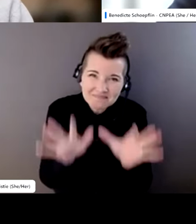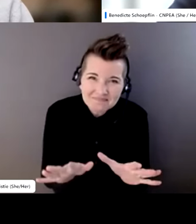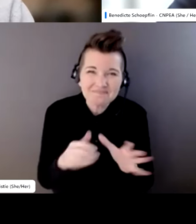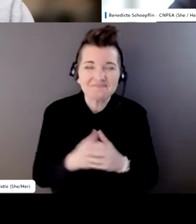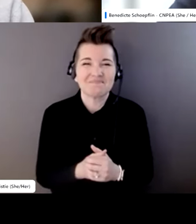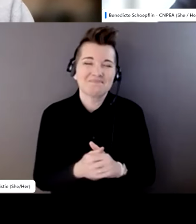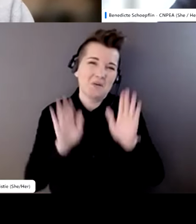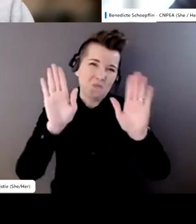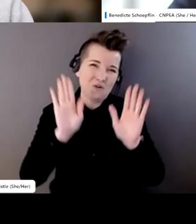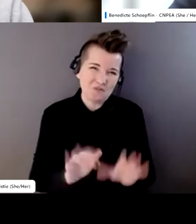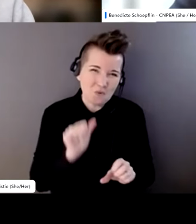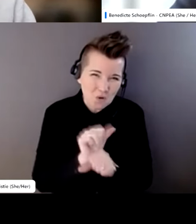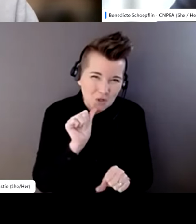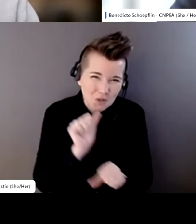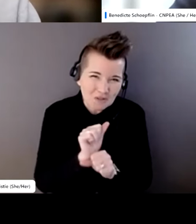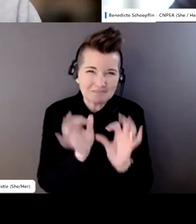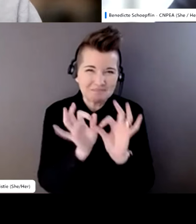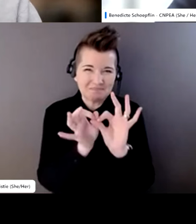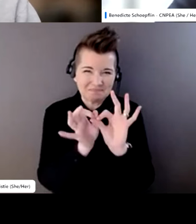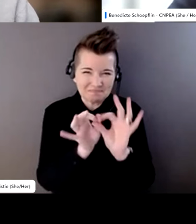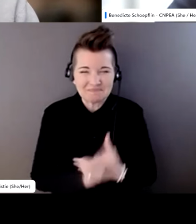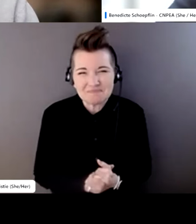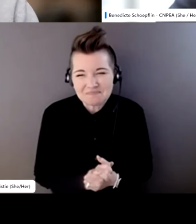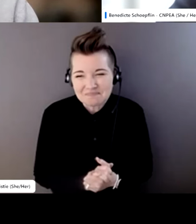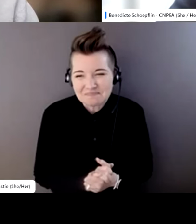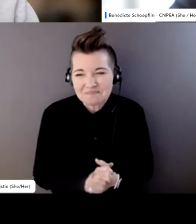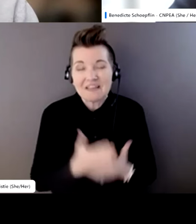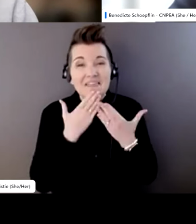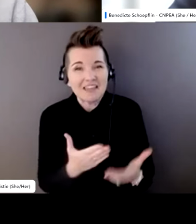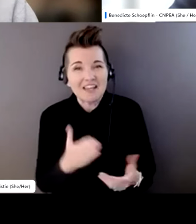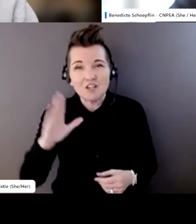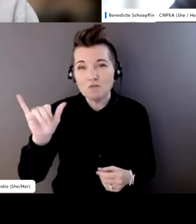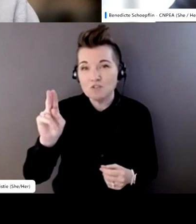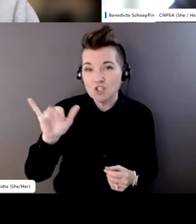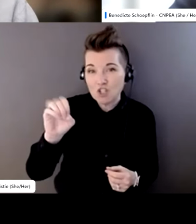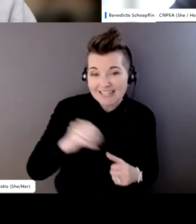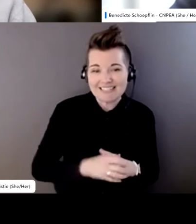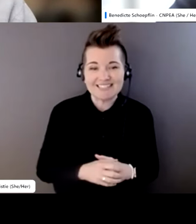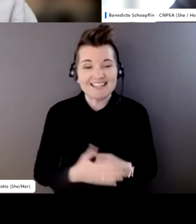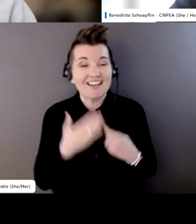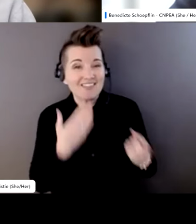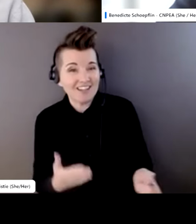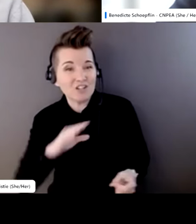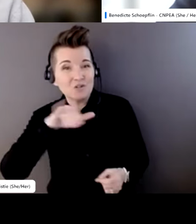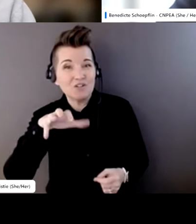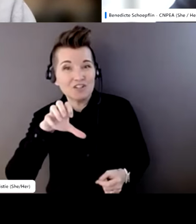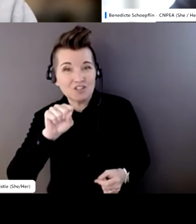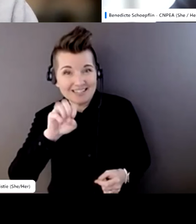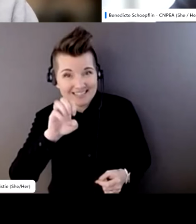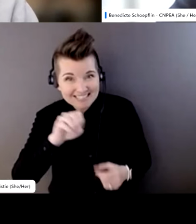great job. And thank you both Janice and Jesse for your great presentation today, and Benedict, of